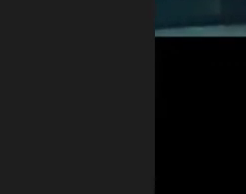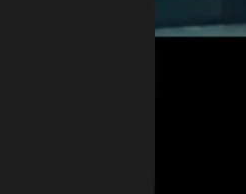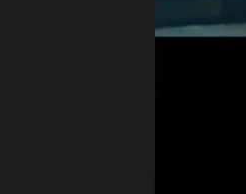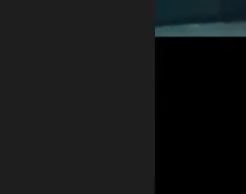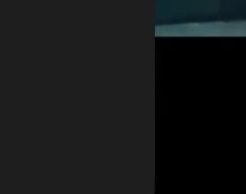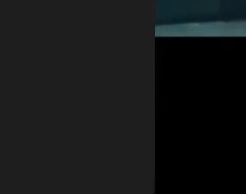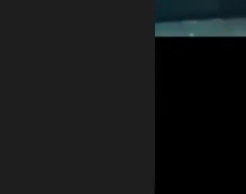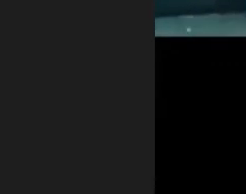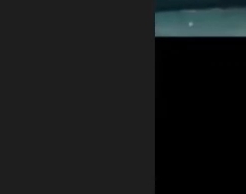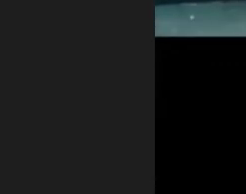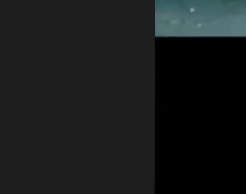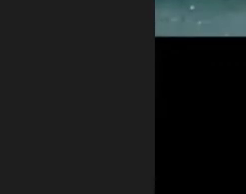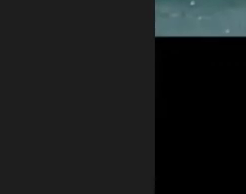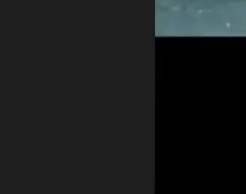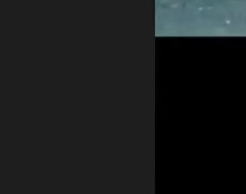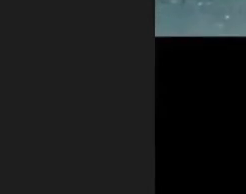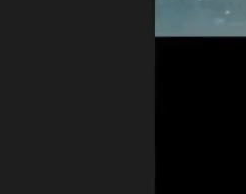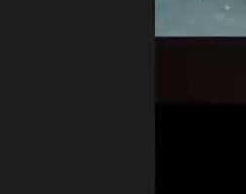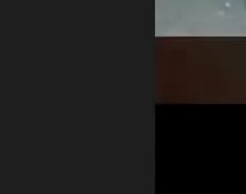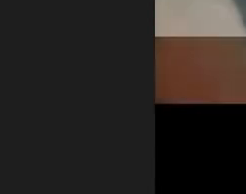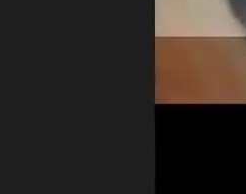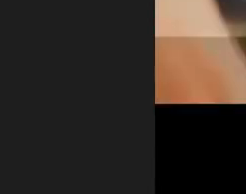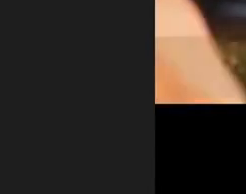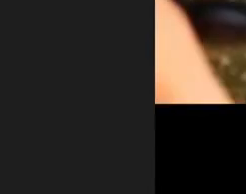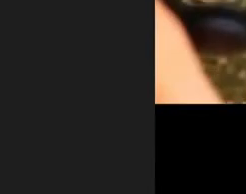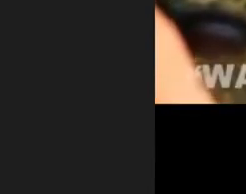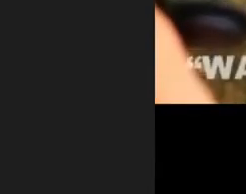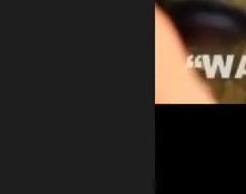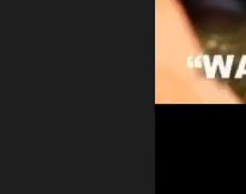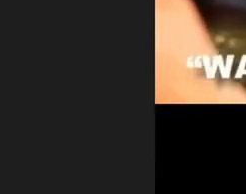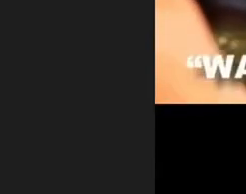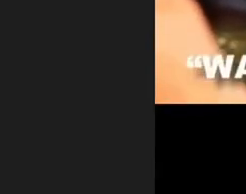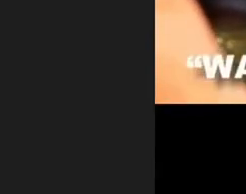own way through quarantine, through my films. Nice. Yeah.